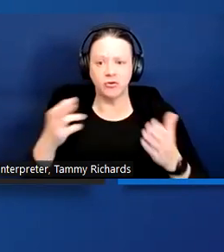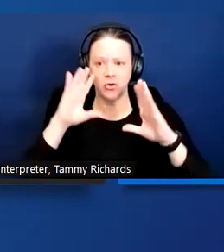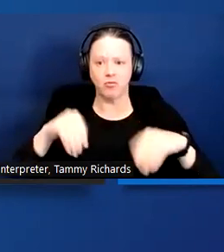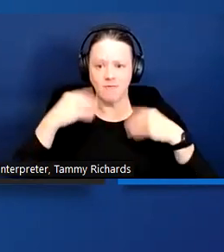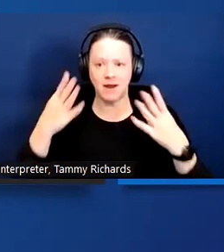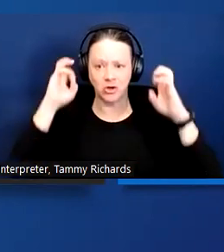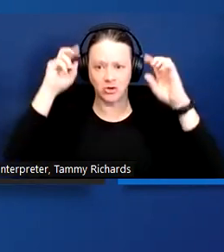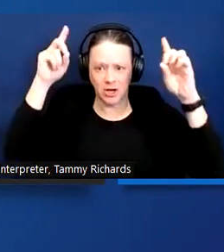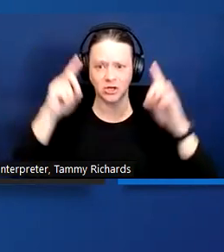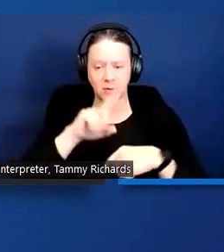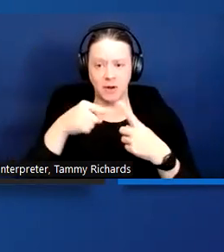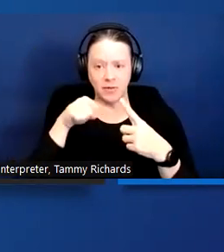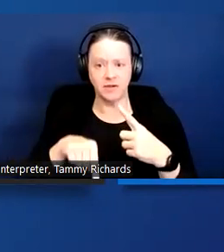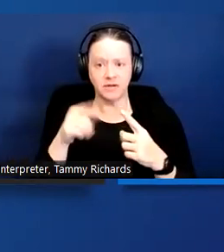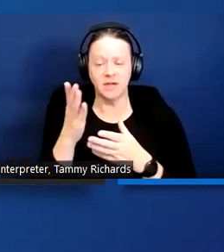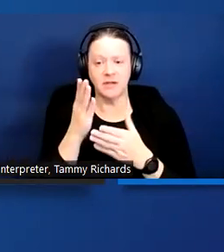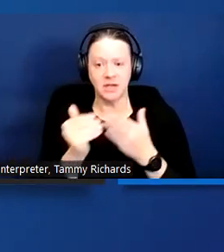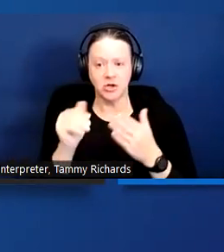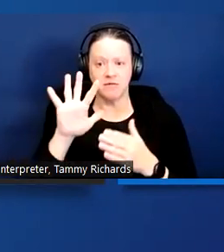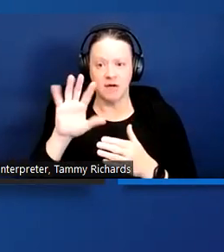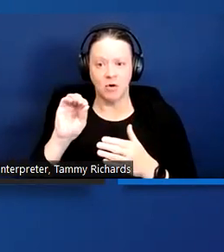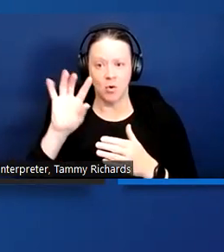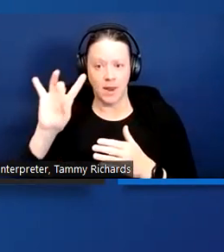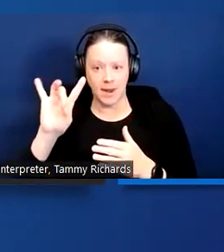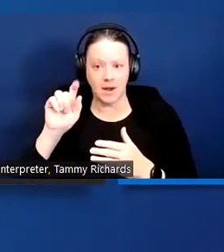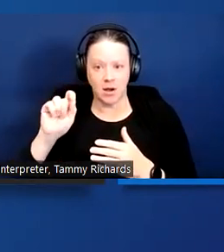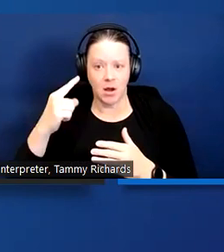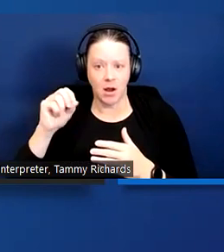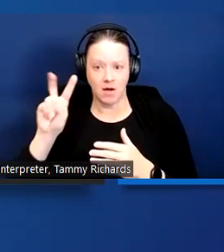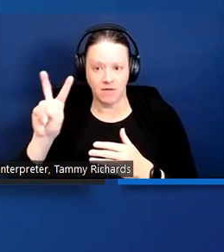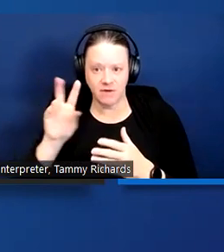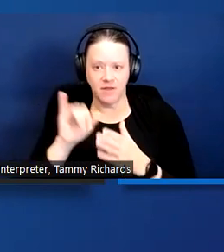this. Section 508.gov is a website from